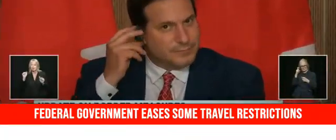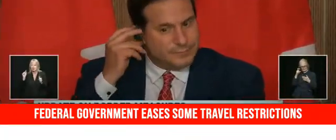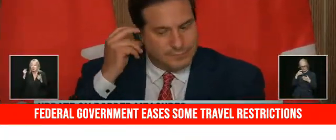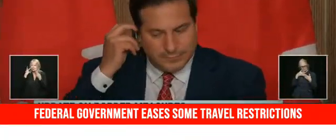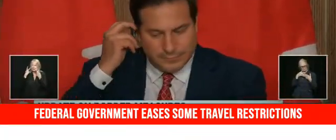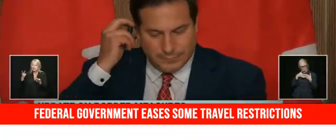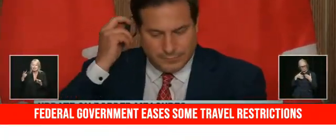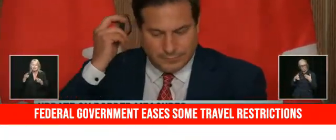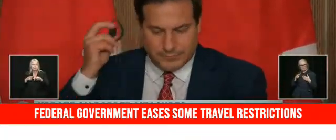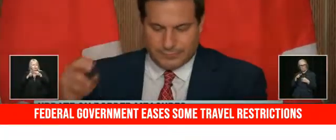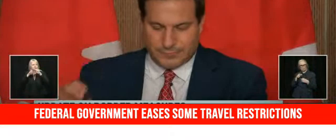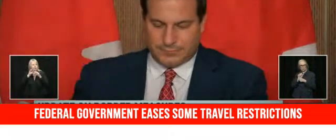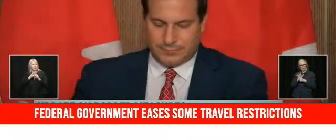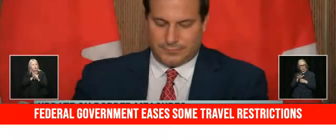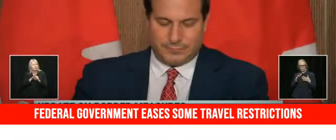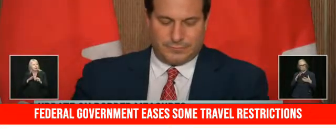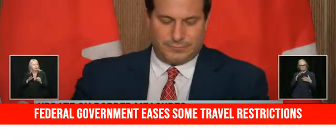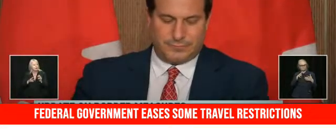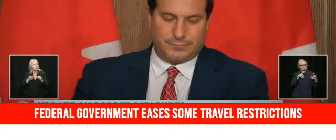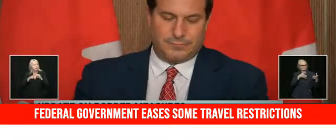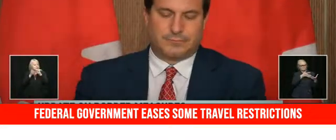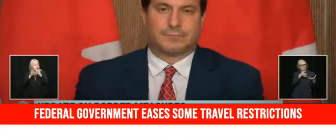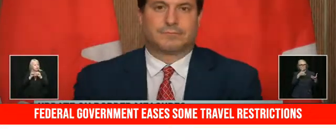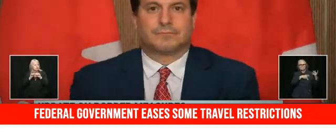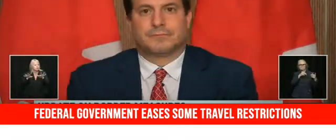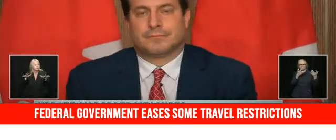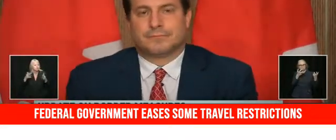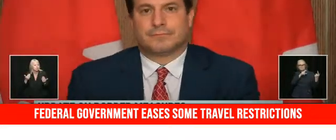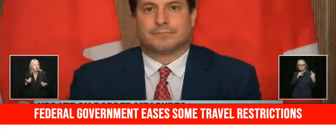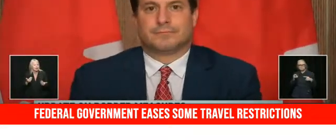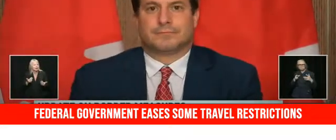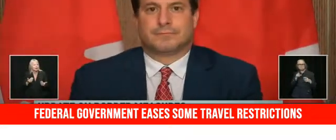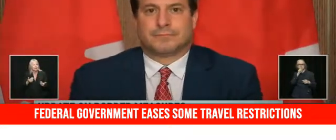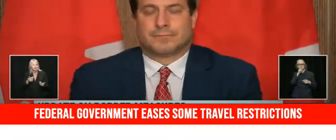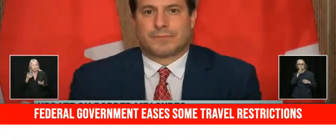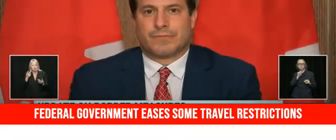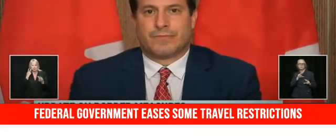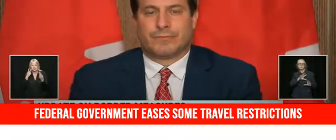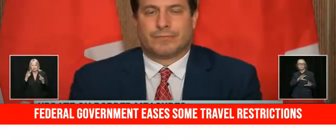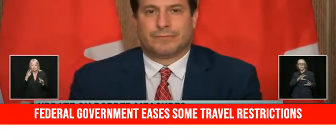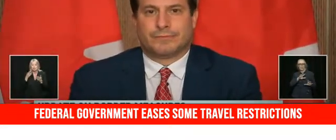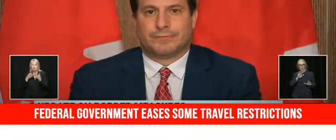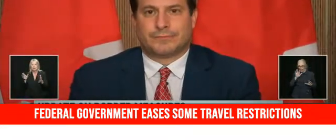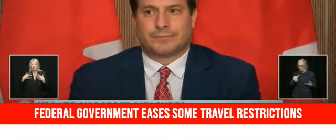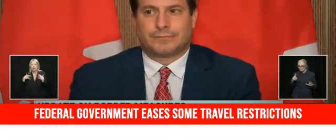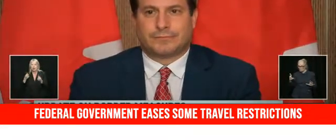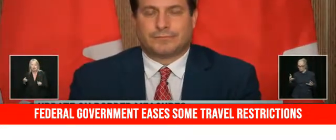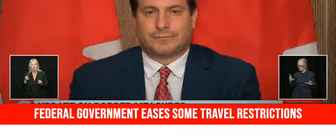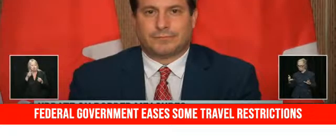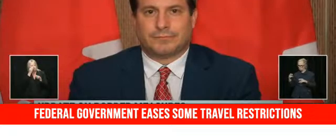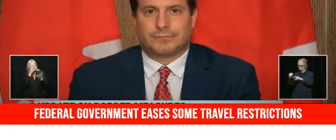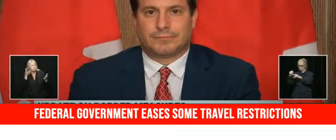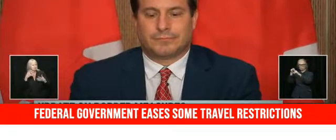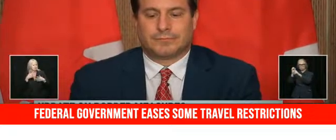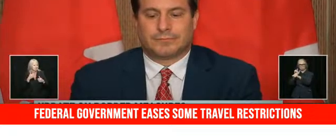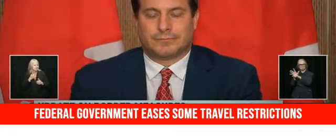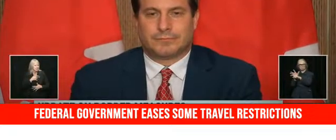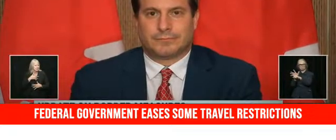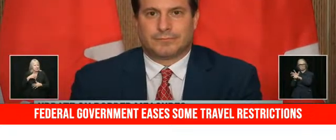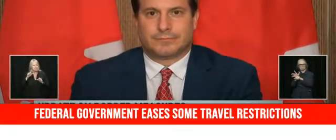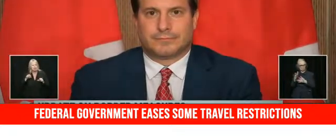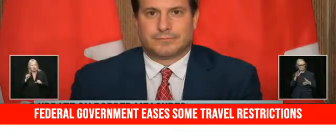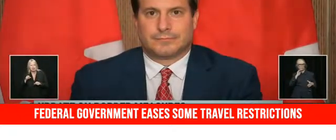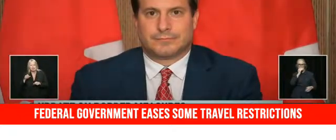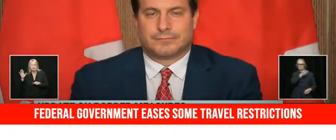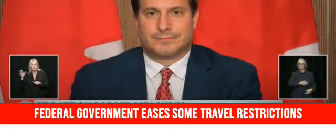seeing COVID-19 cases spike? We're seeing even public health officials express fears that their health systems could now